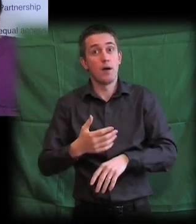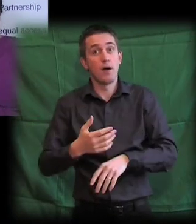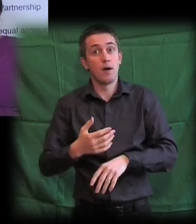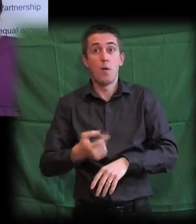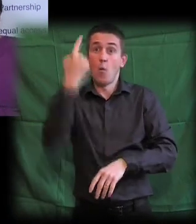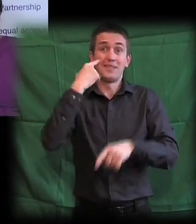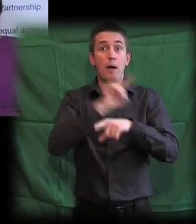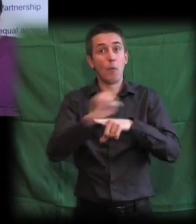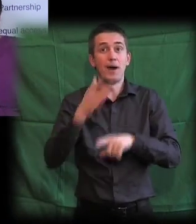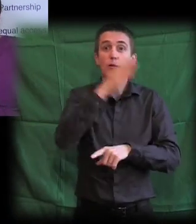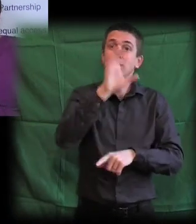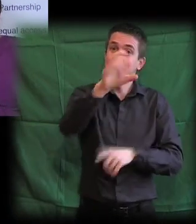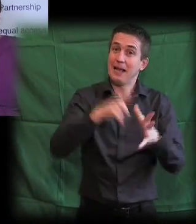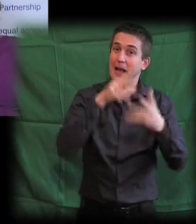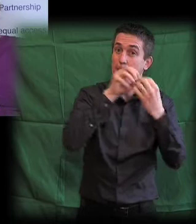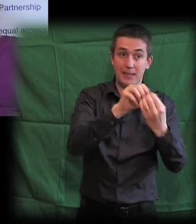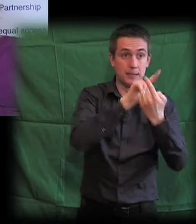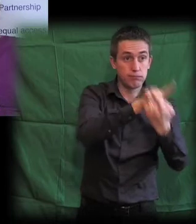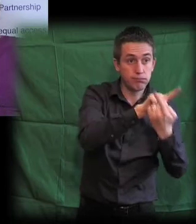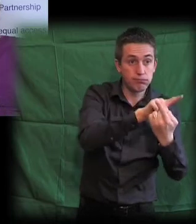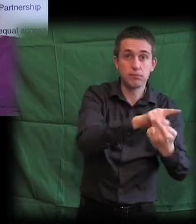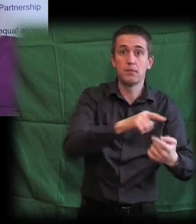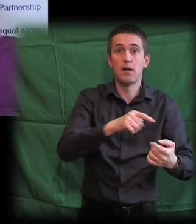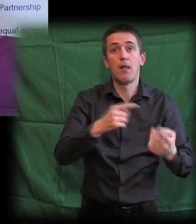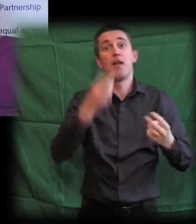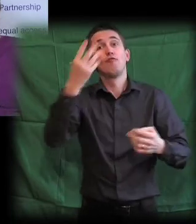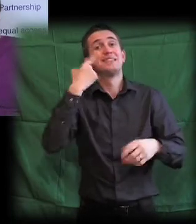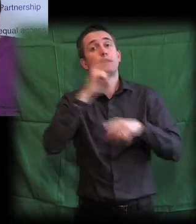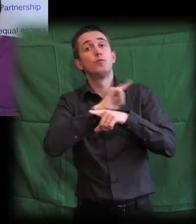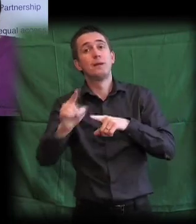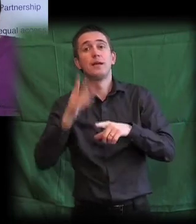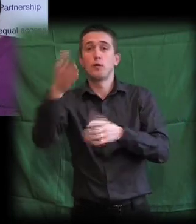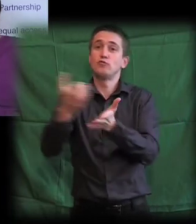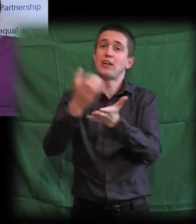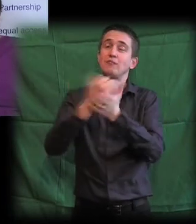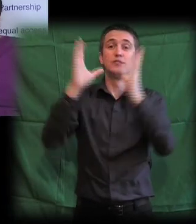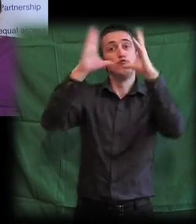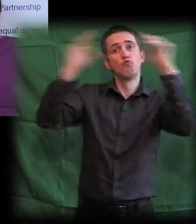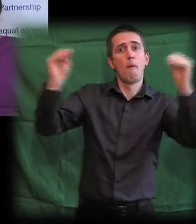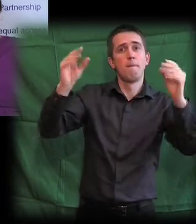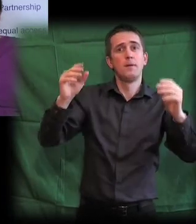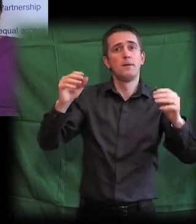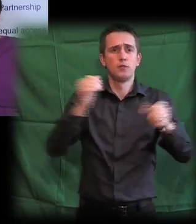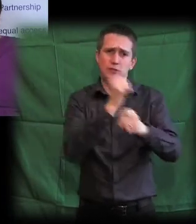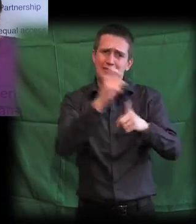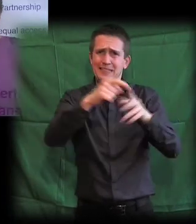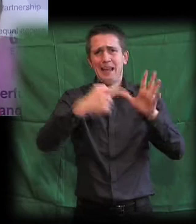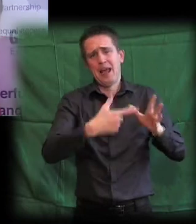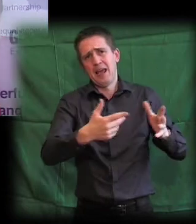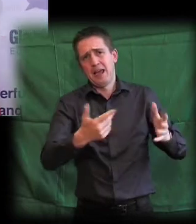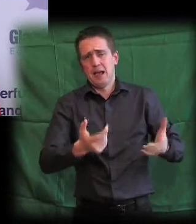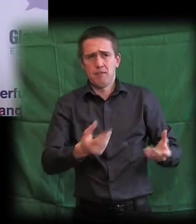advice 1 day a week, and I do my local hospice shop 3 days a week. So it's been a wonderful change for